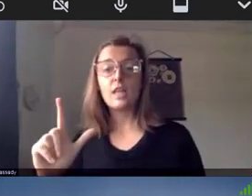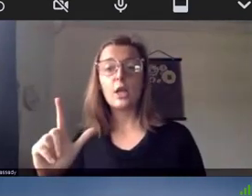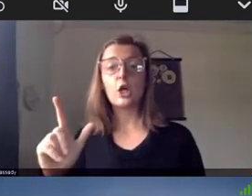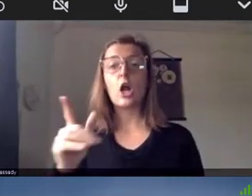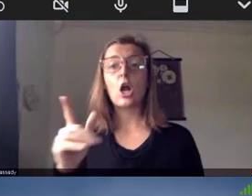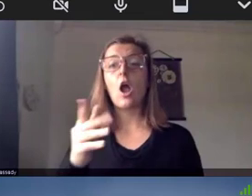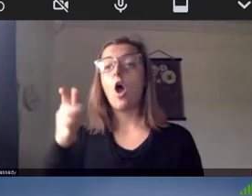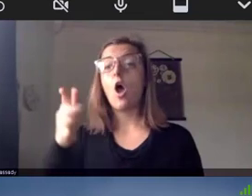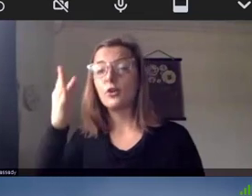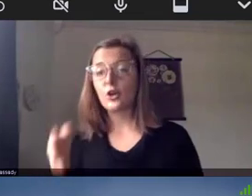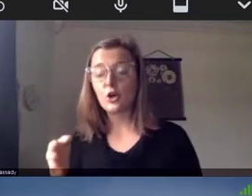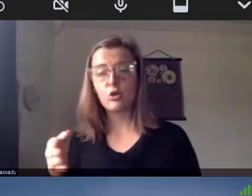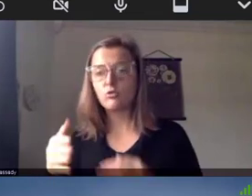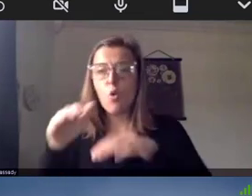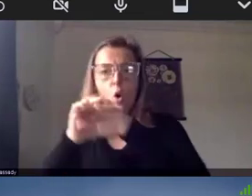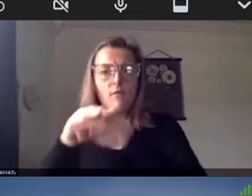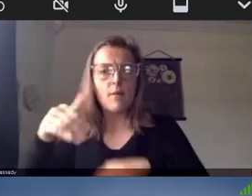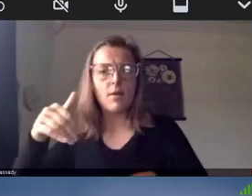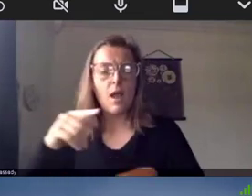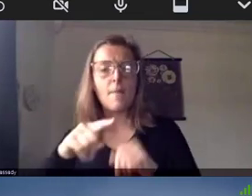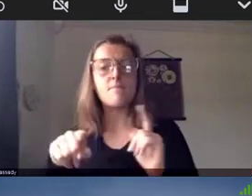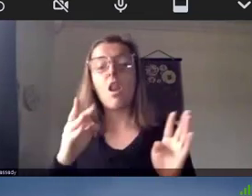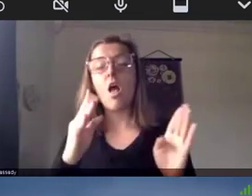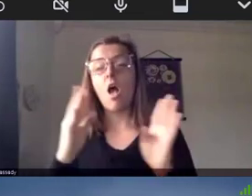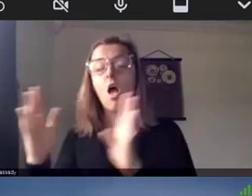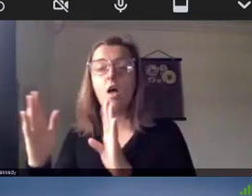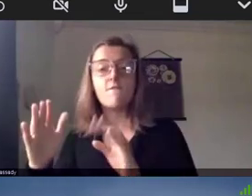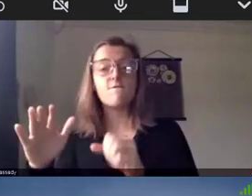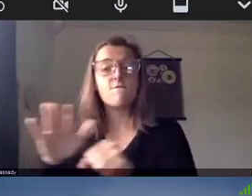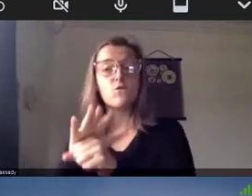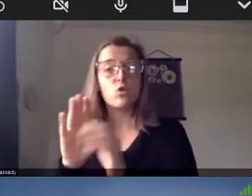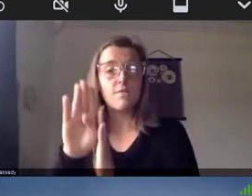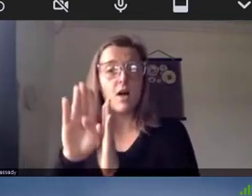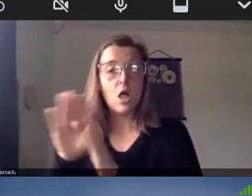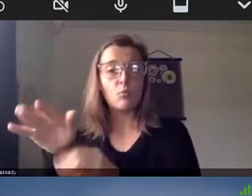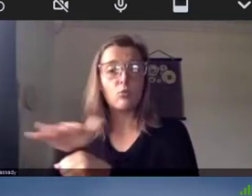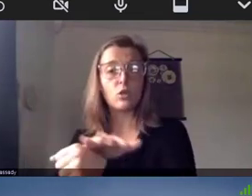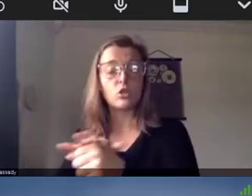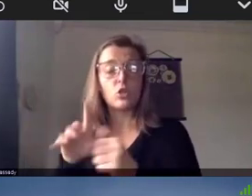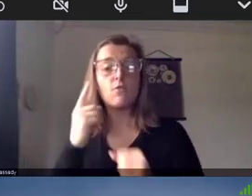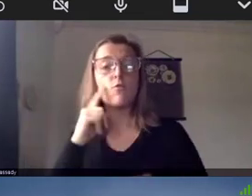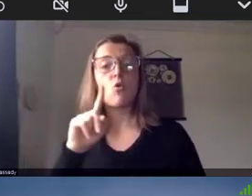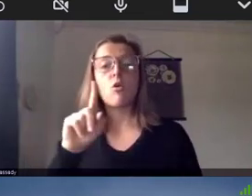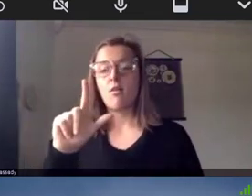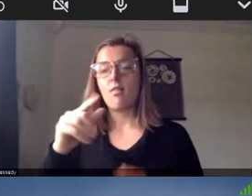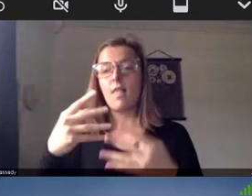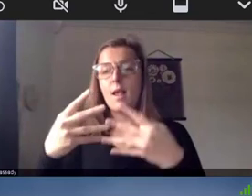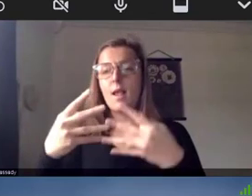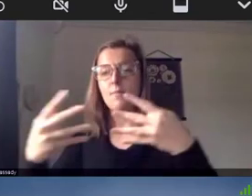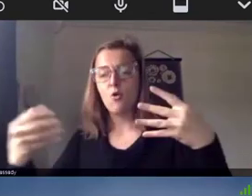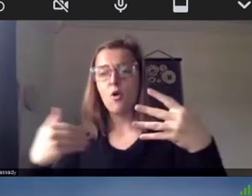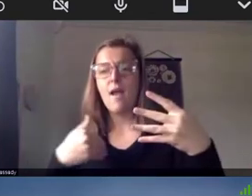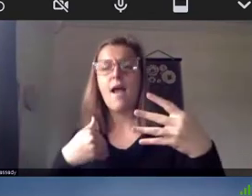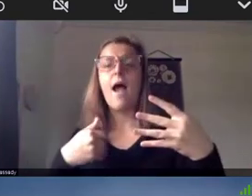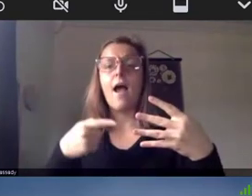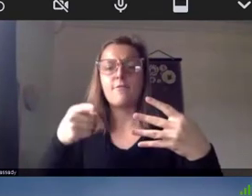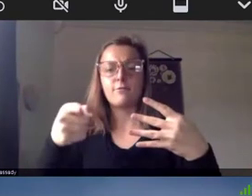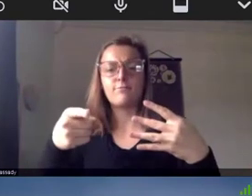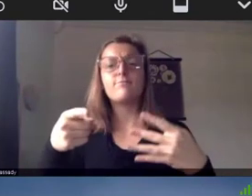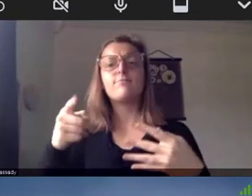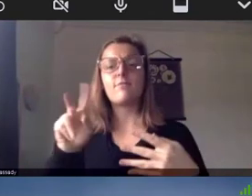fully developed region in a laminar flow anyway, we get this sort of parabolic velocity profile that we all kind of know and love, right?